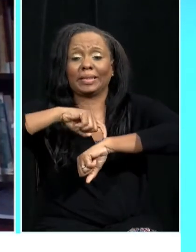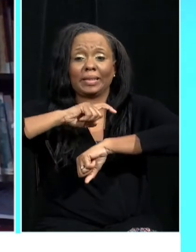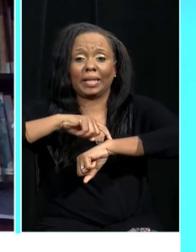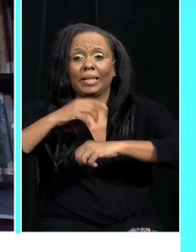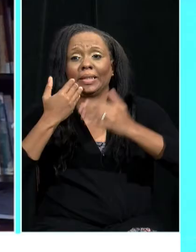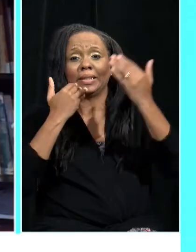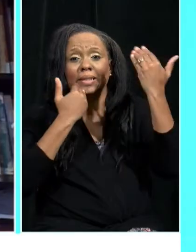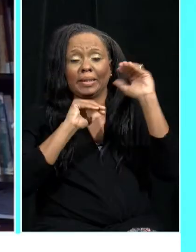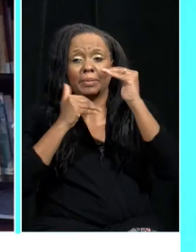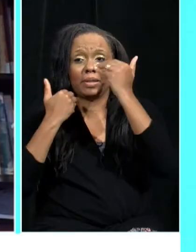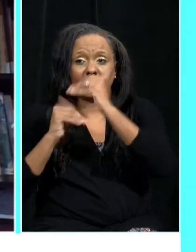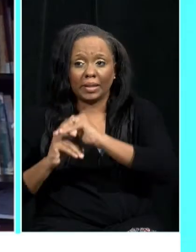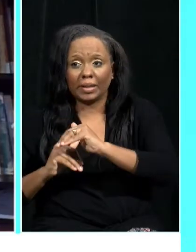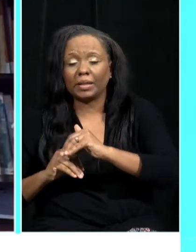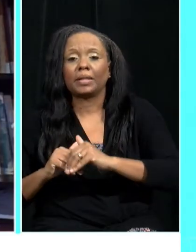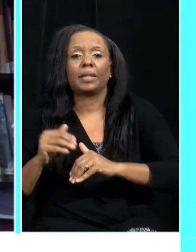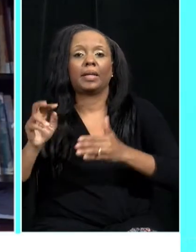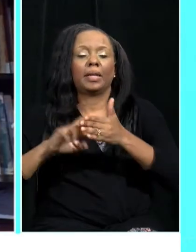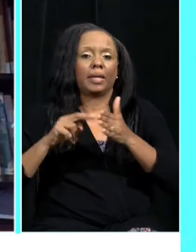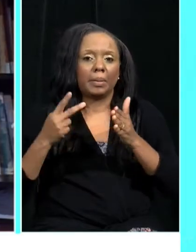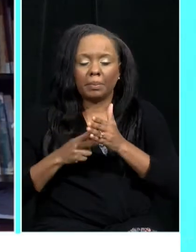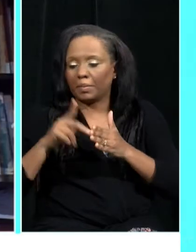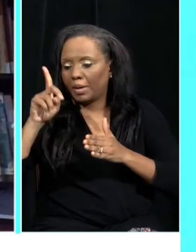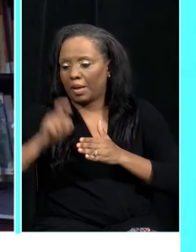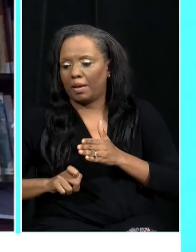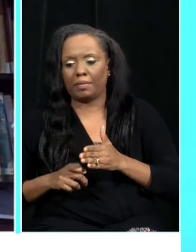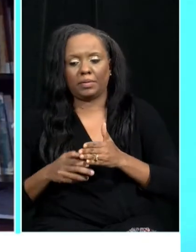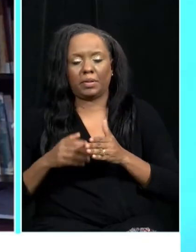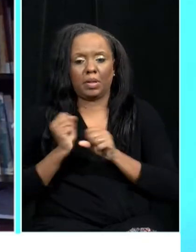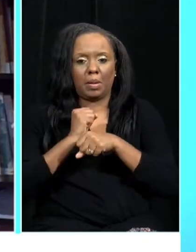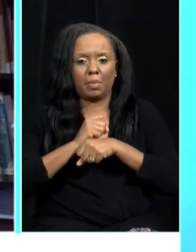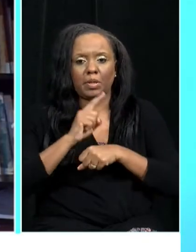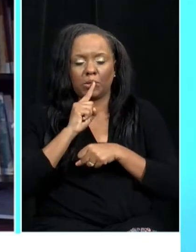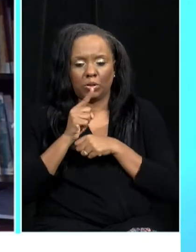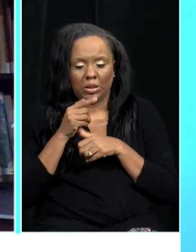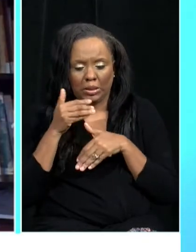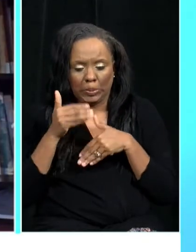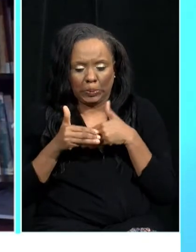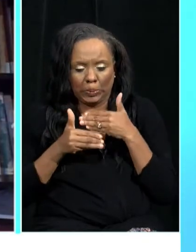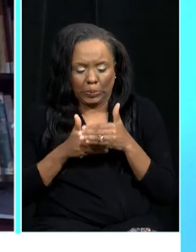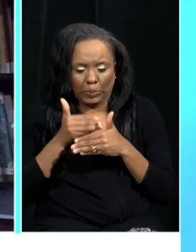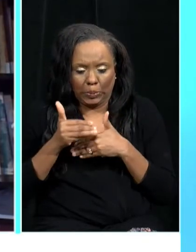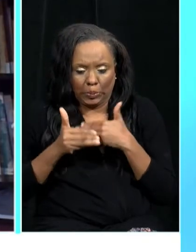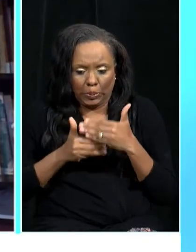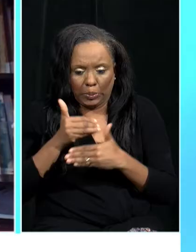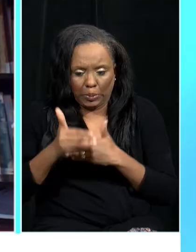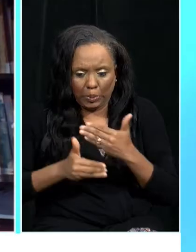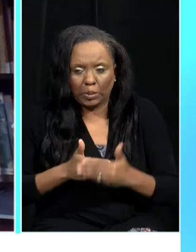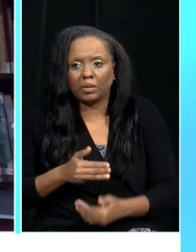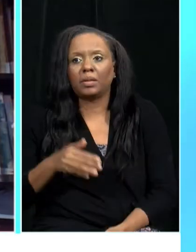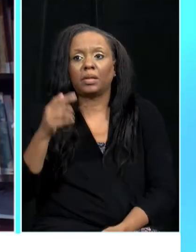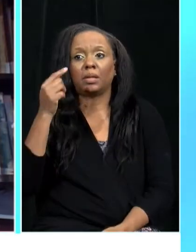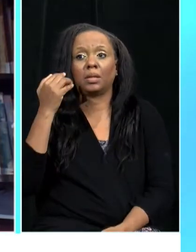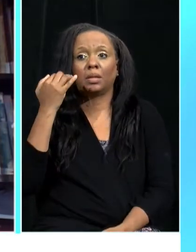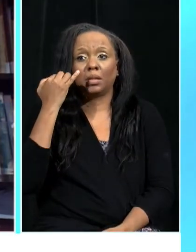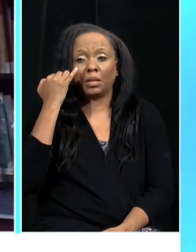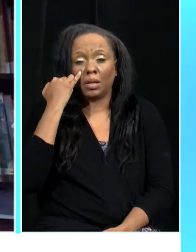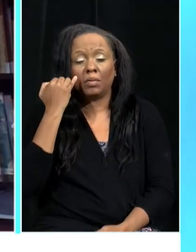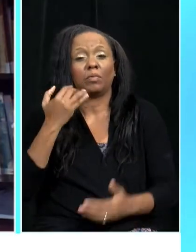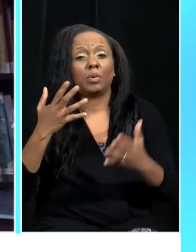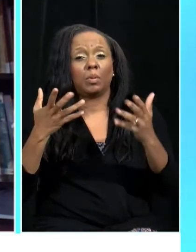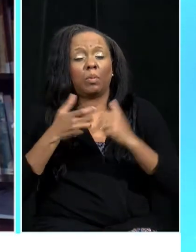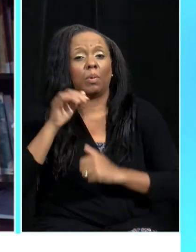a certain speed I have to travel, things I have to do. So key to getting us to a 60% of debt to